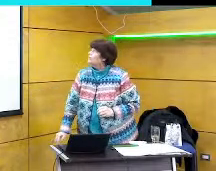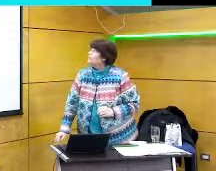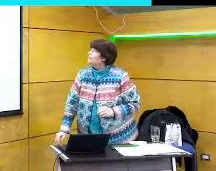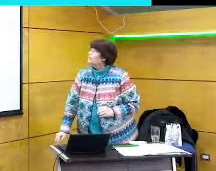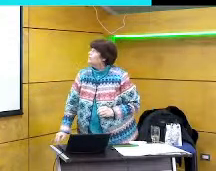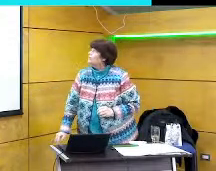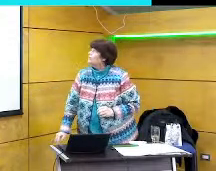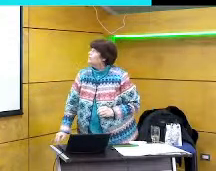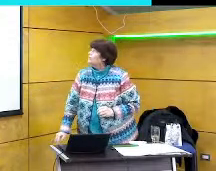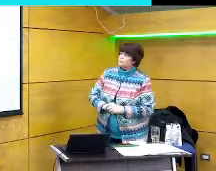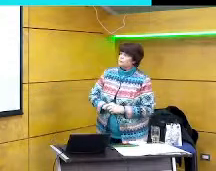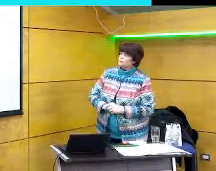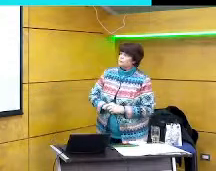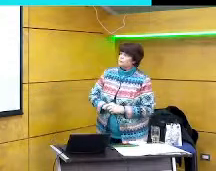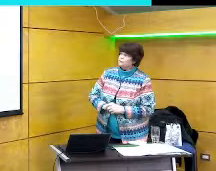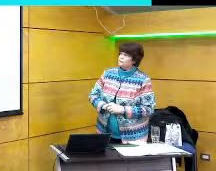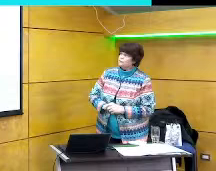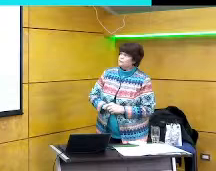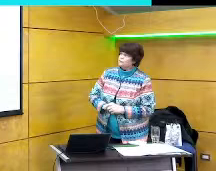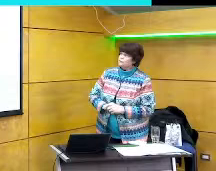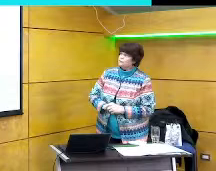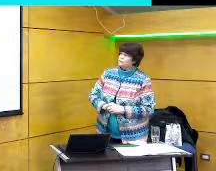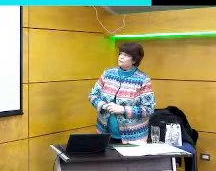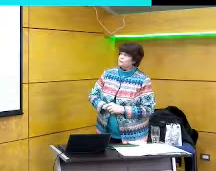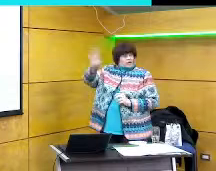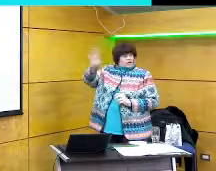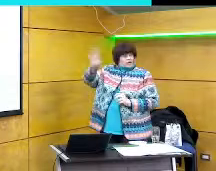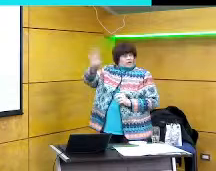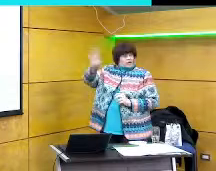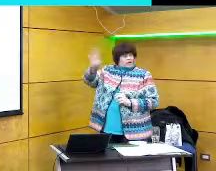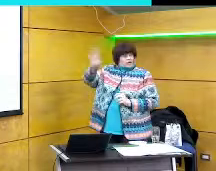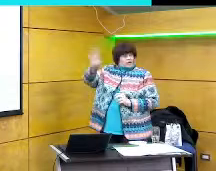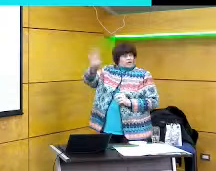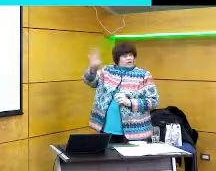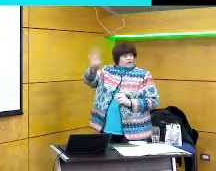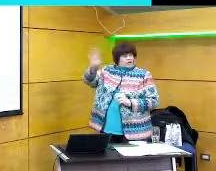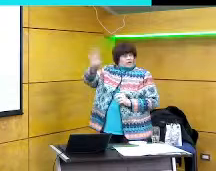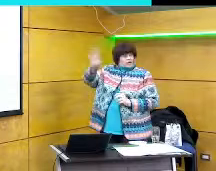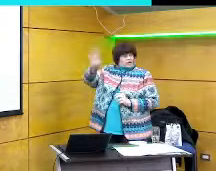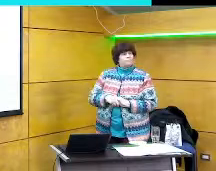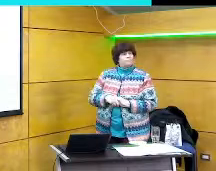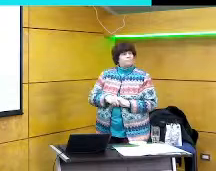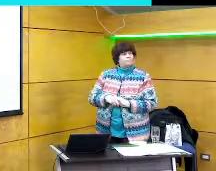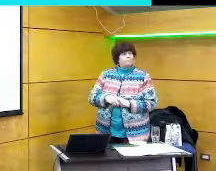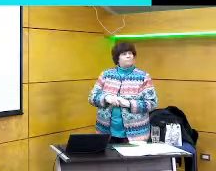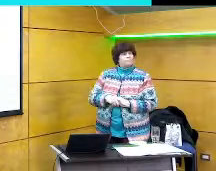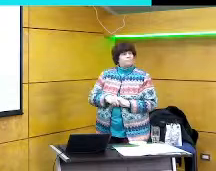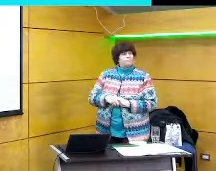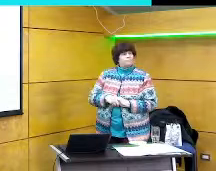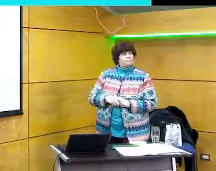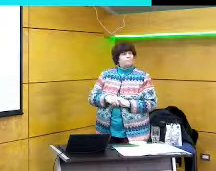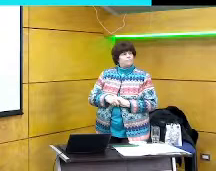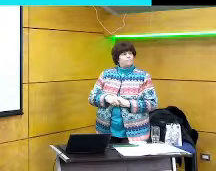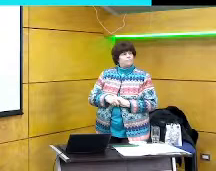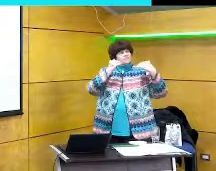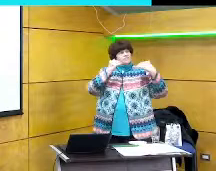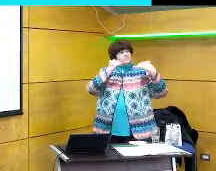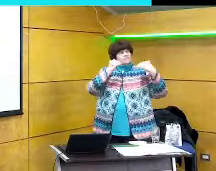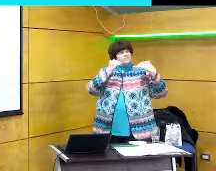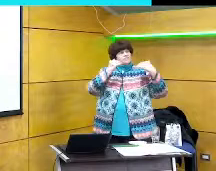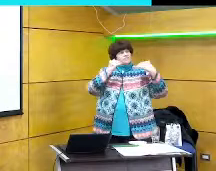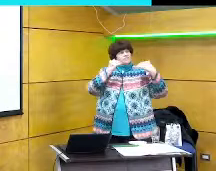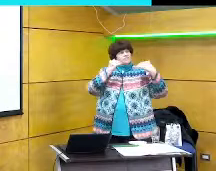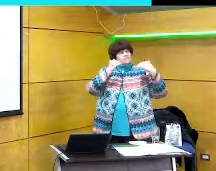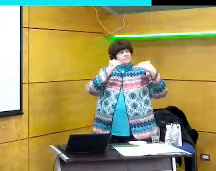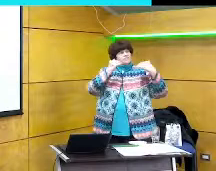So if we look at the poetry, as I said, you can go to video presentations on taking